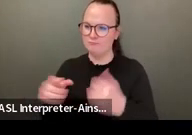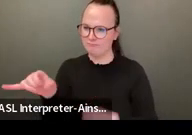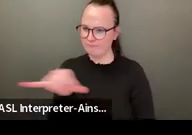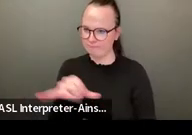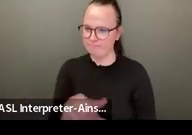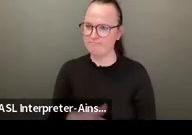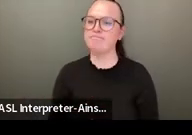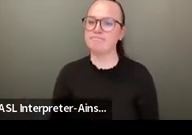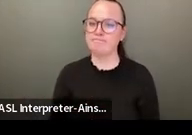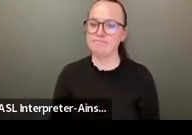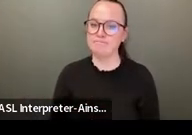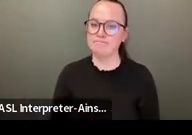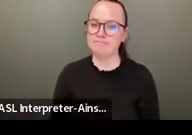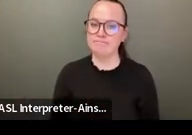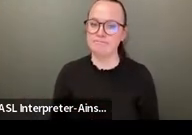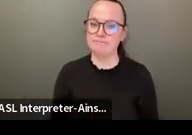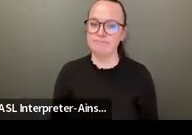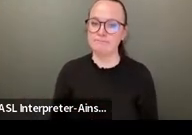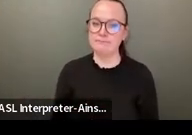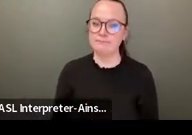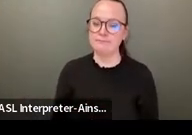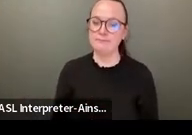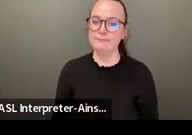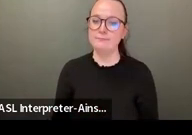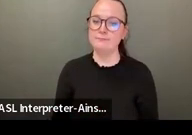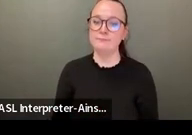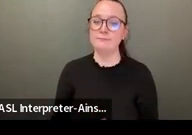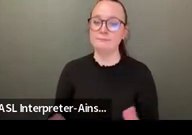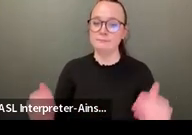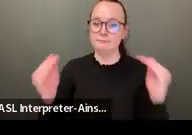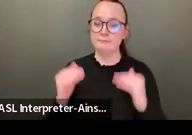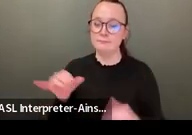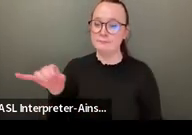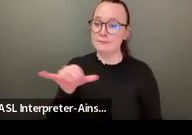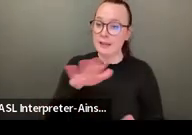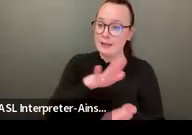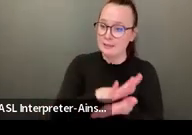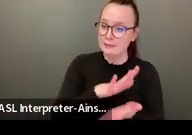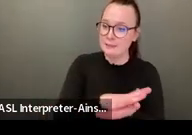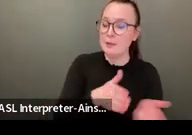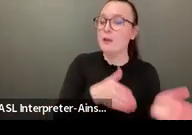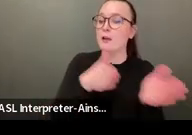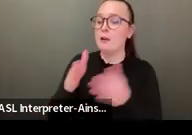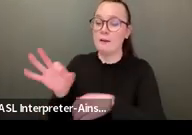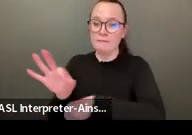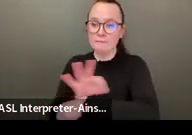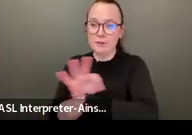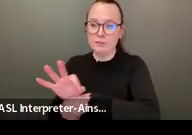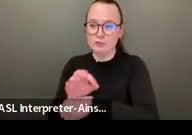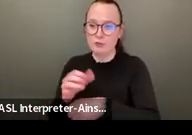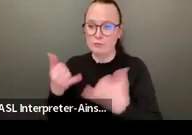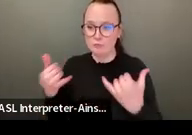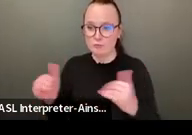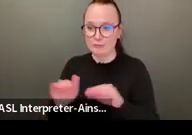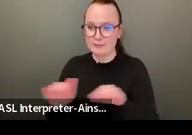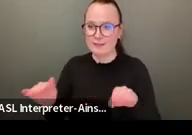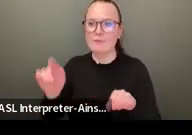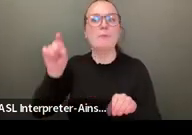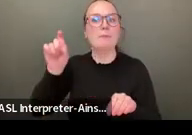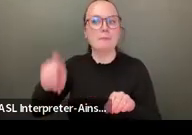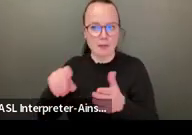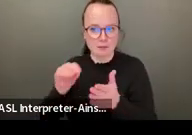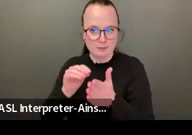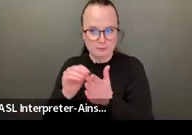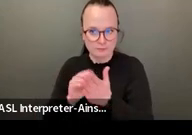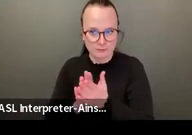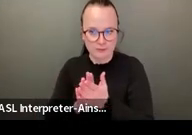And just like academic, functional present level is a must fill. So if the student has